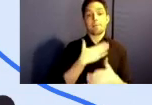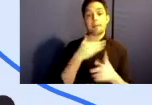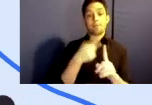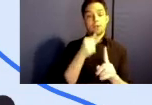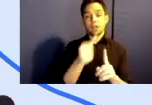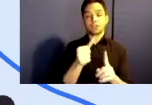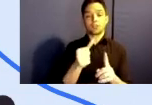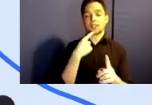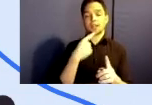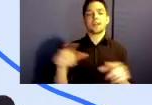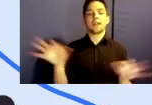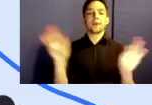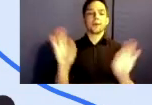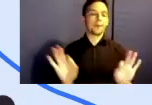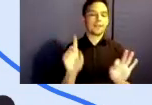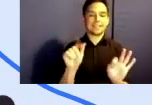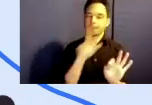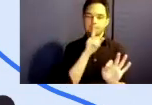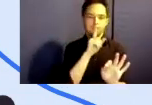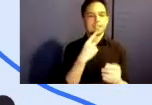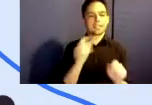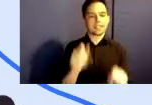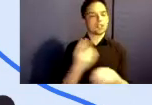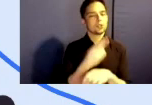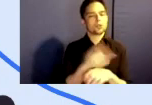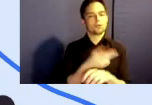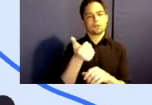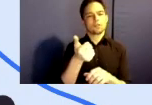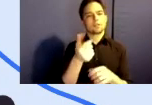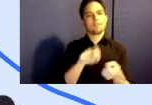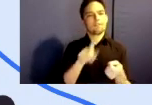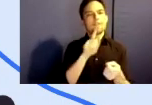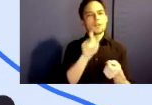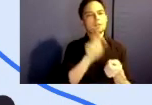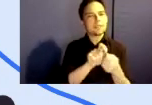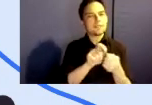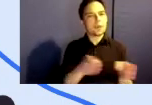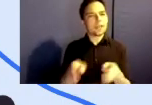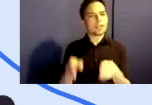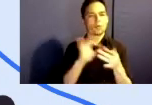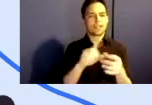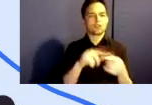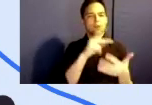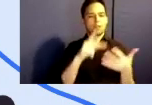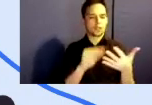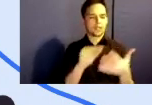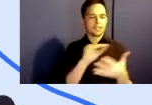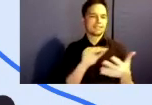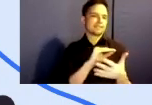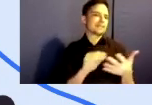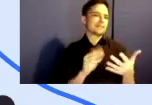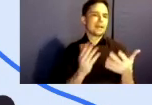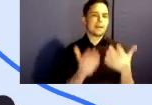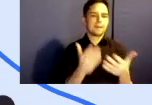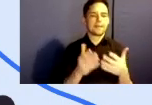data, but suggest that this can be used in very specific ways when talking about prioritization that may actually